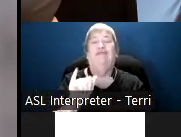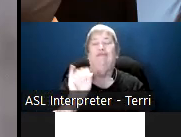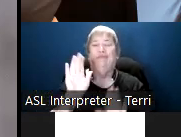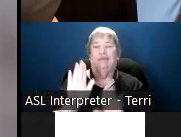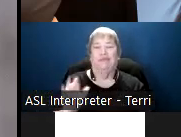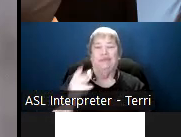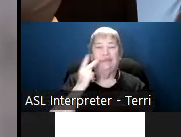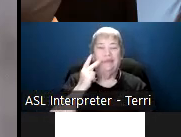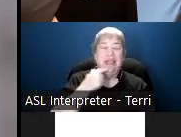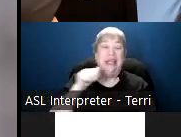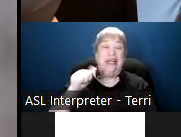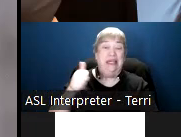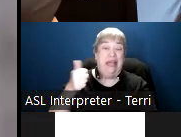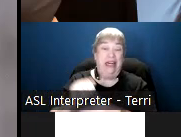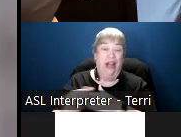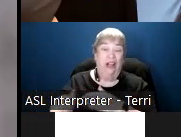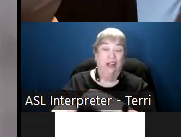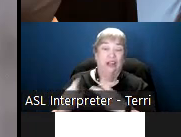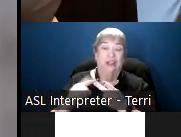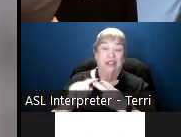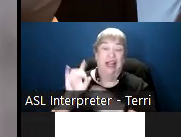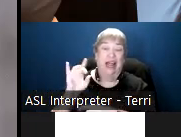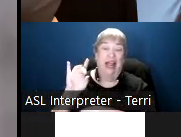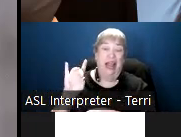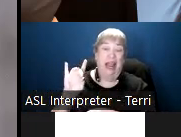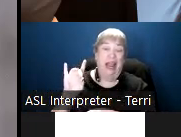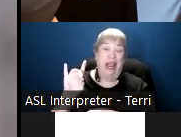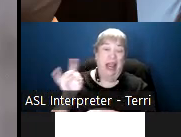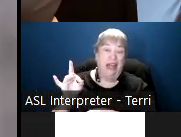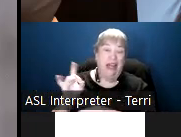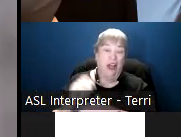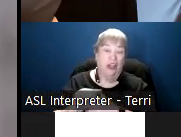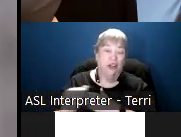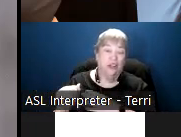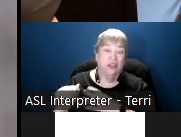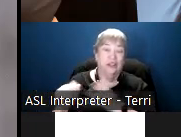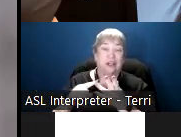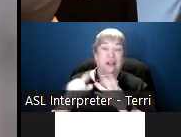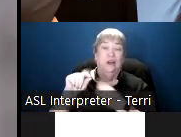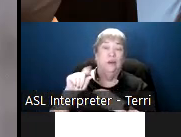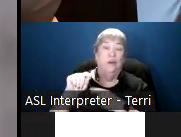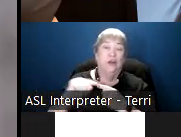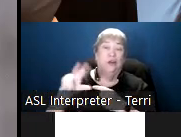seeing $10, I'm seeing $8, 20 to 30%, like I would do for anyone else.